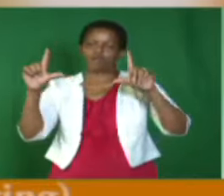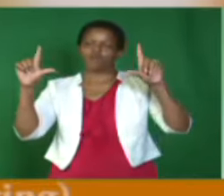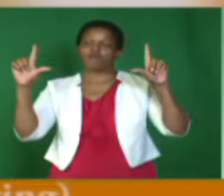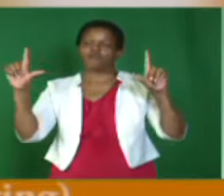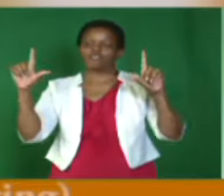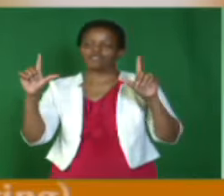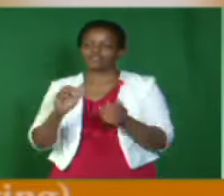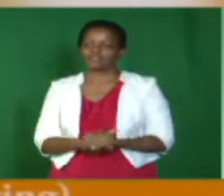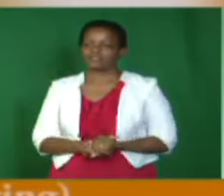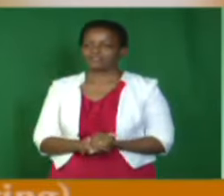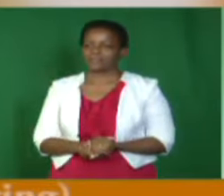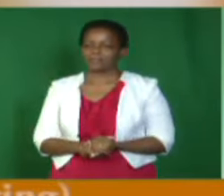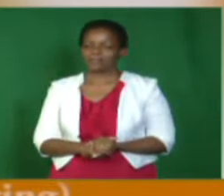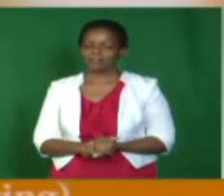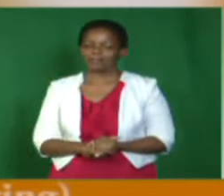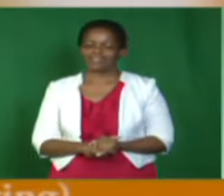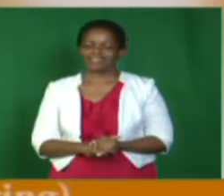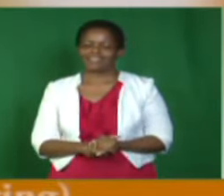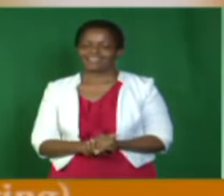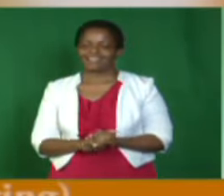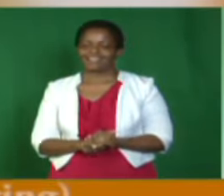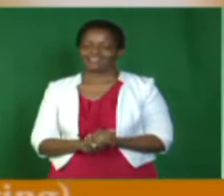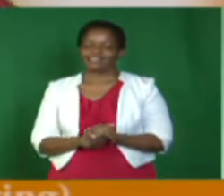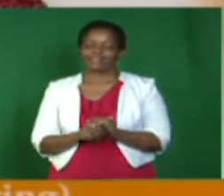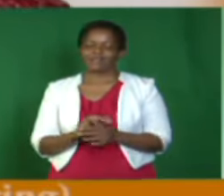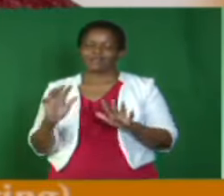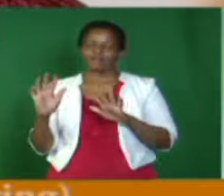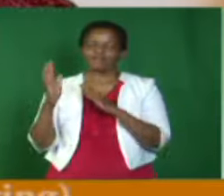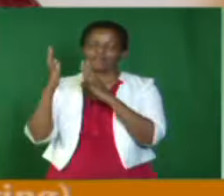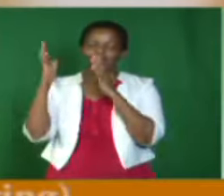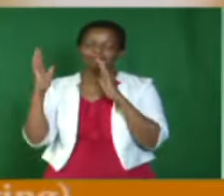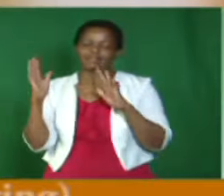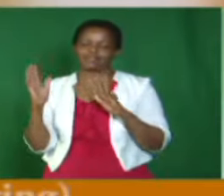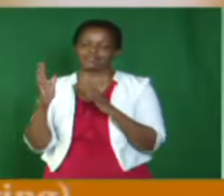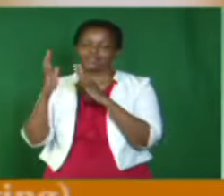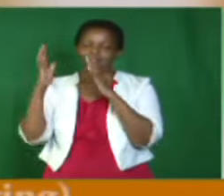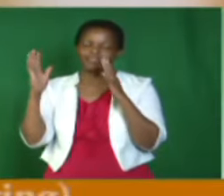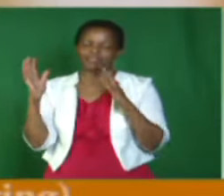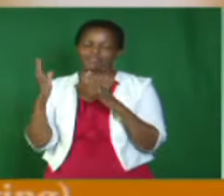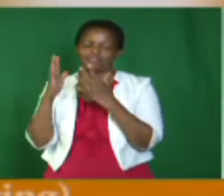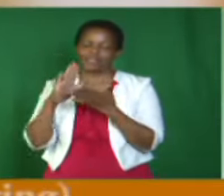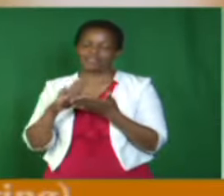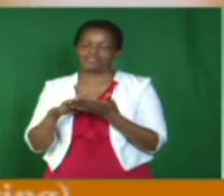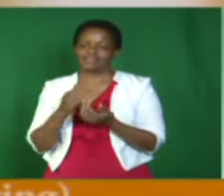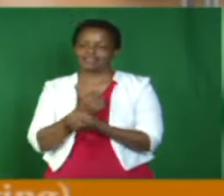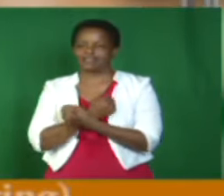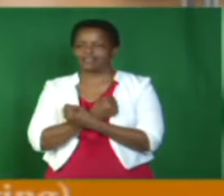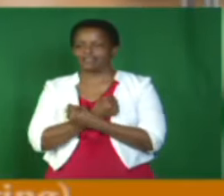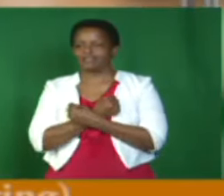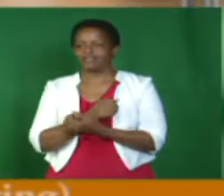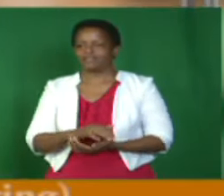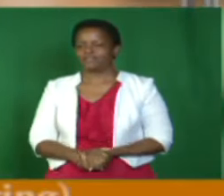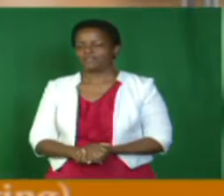Woo! He is worthy to be praised and adored. So hallelujah.